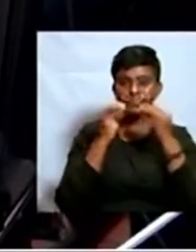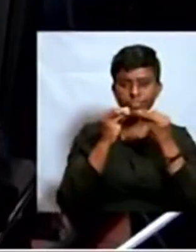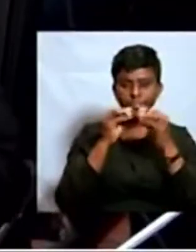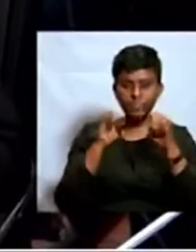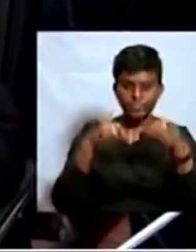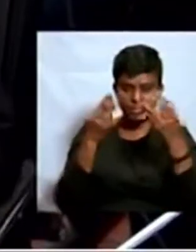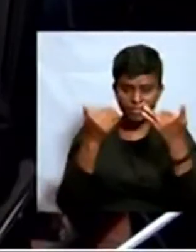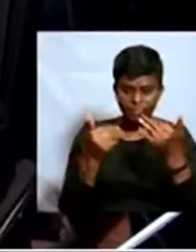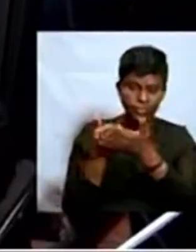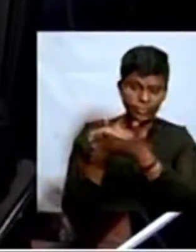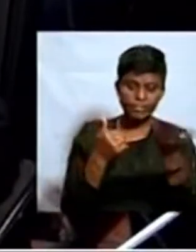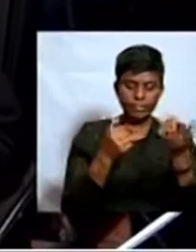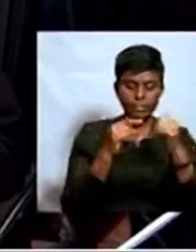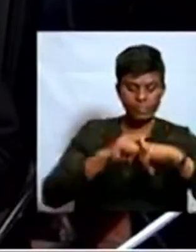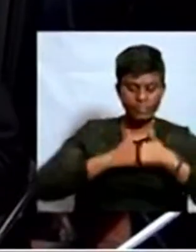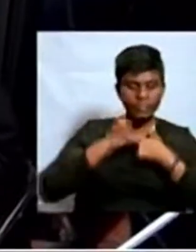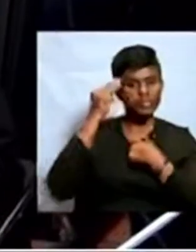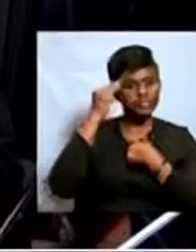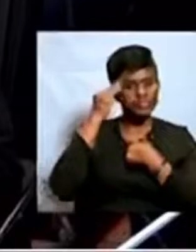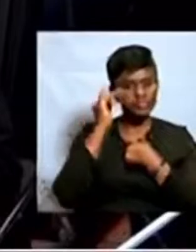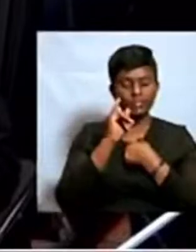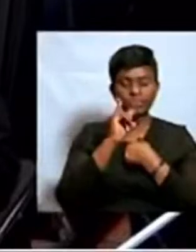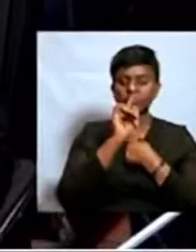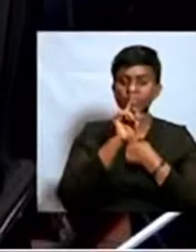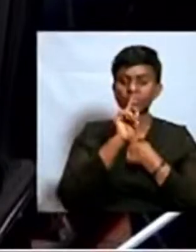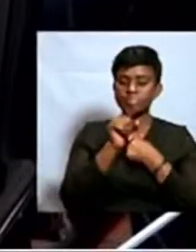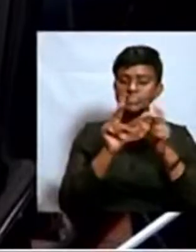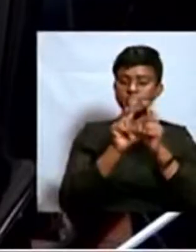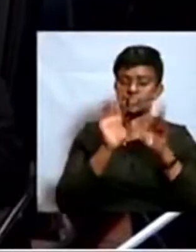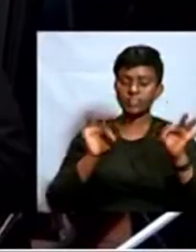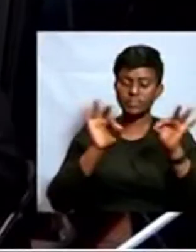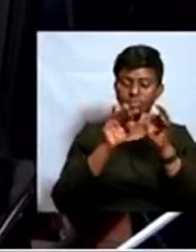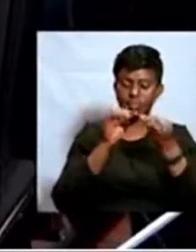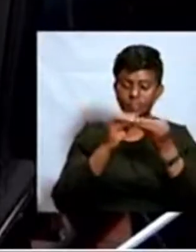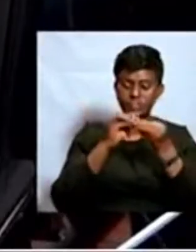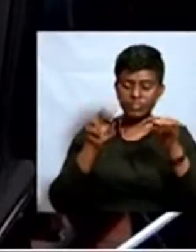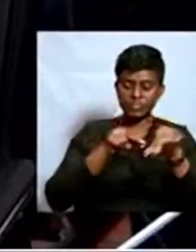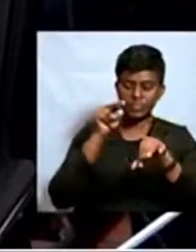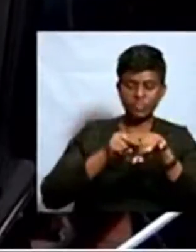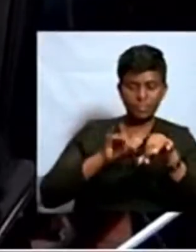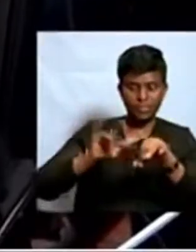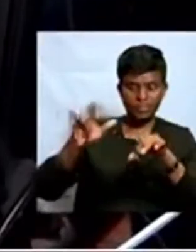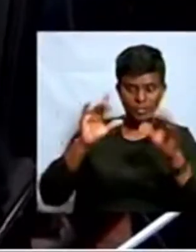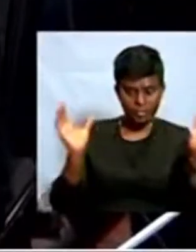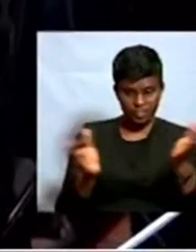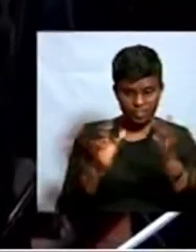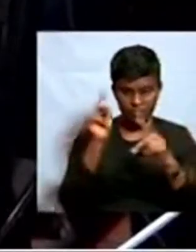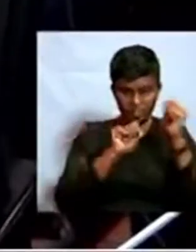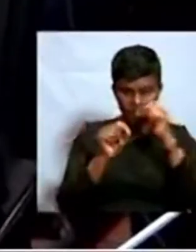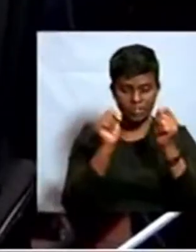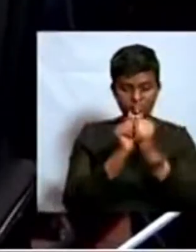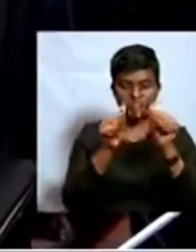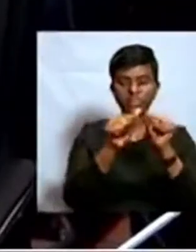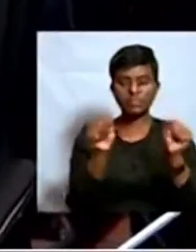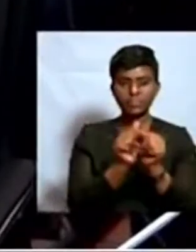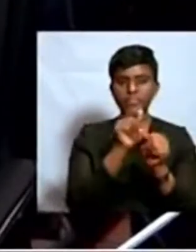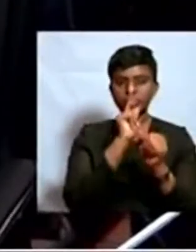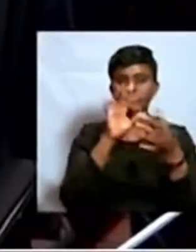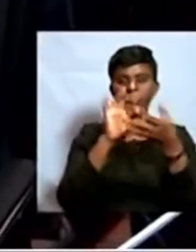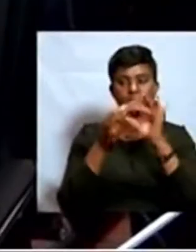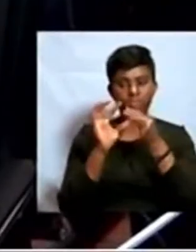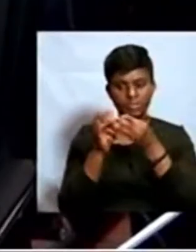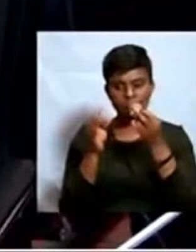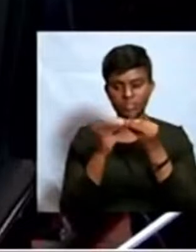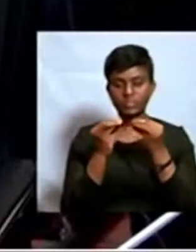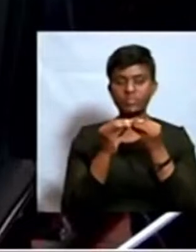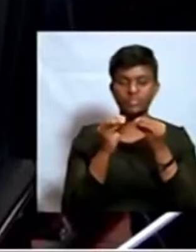that we know the importance of a national carrier in terms of promoting tourism and just generally connectivity